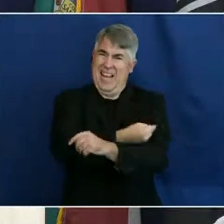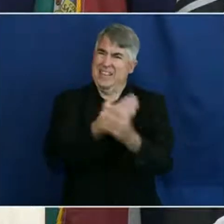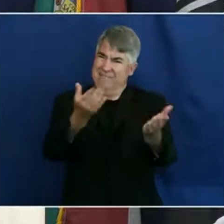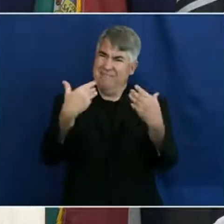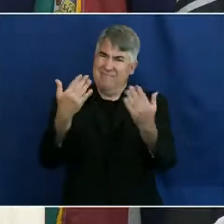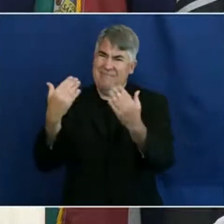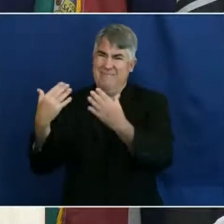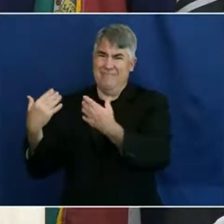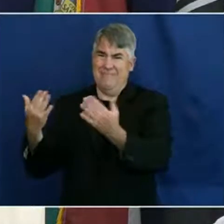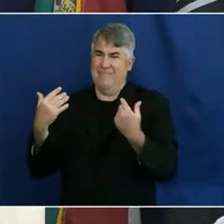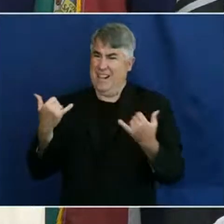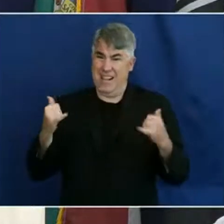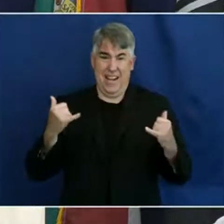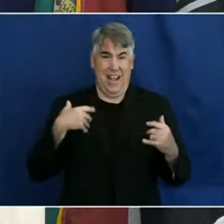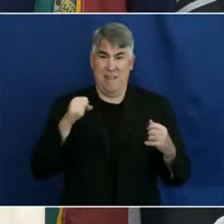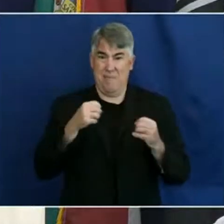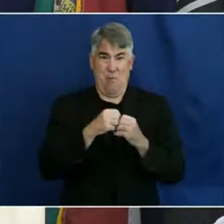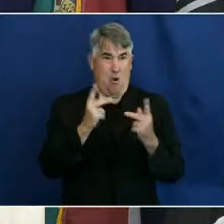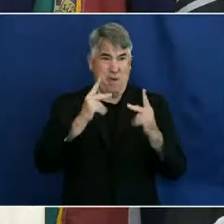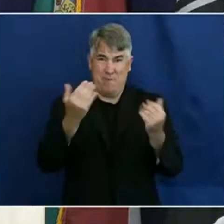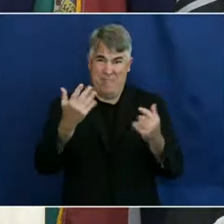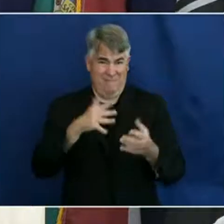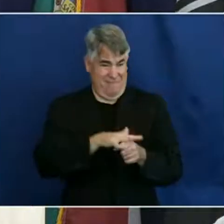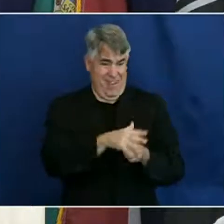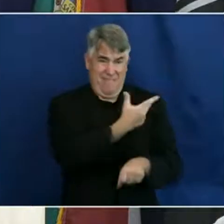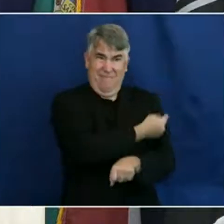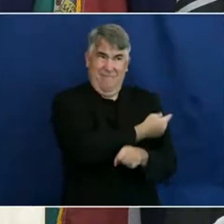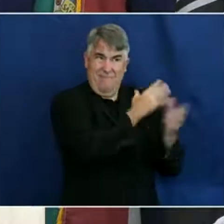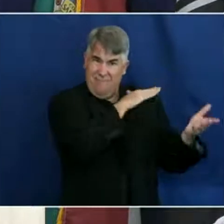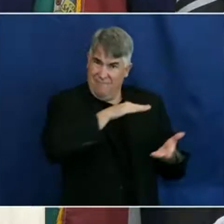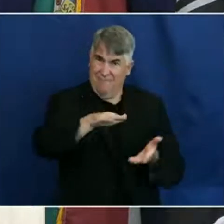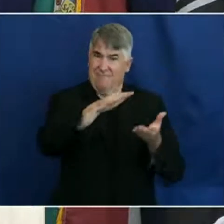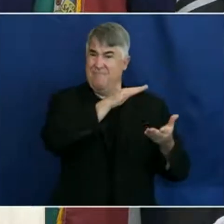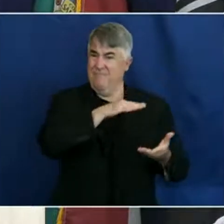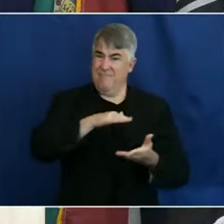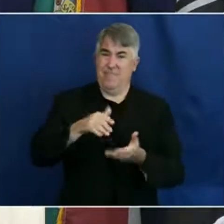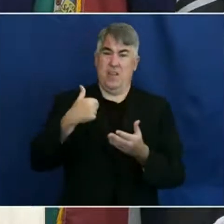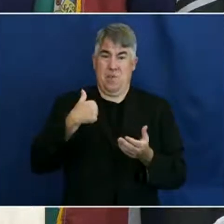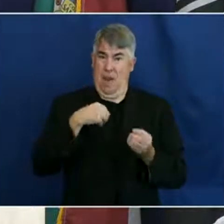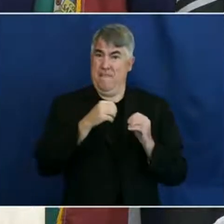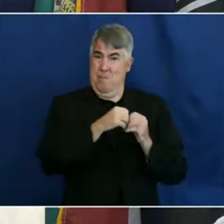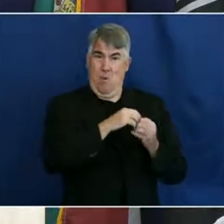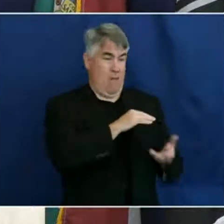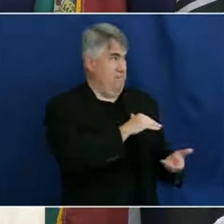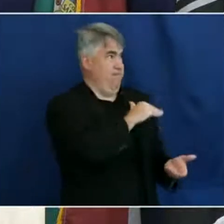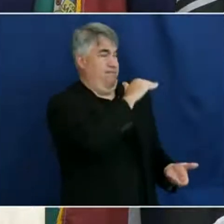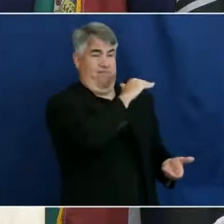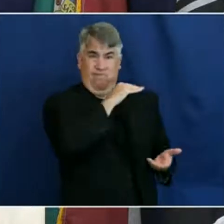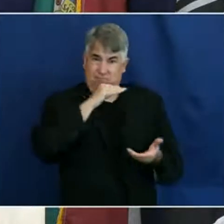need more. We still want more. We still have more capacity to administer them than we are